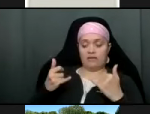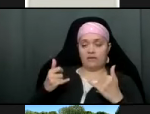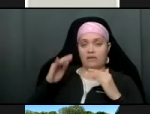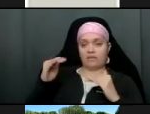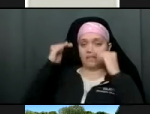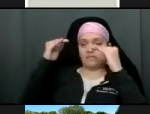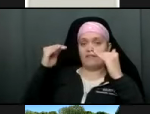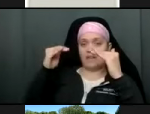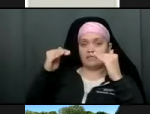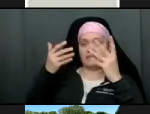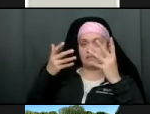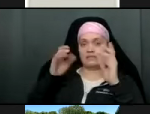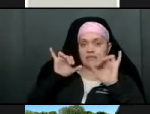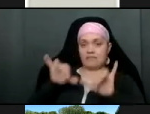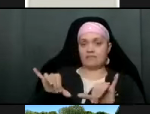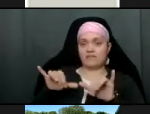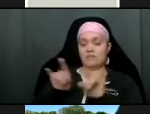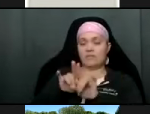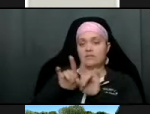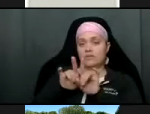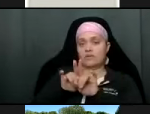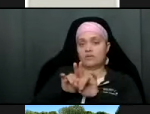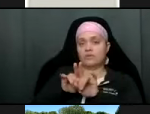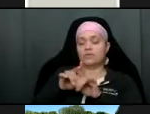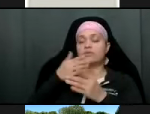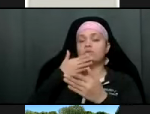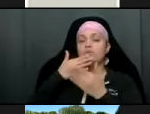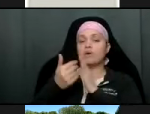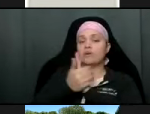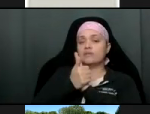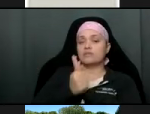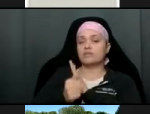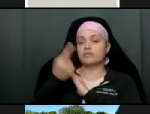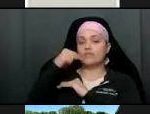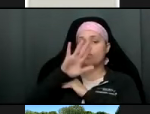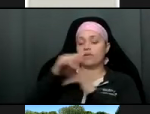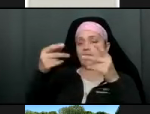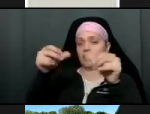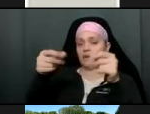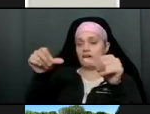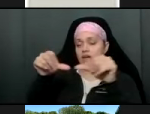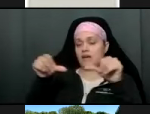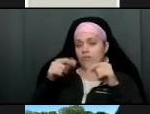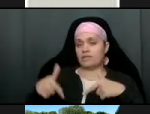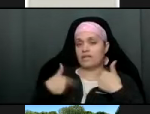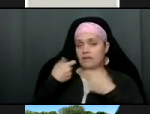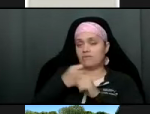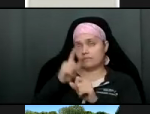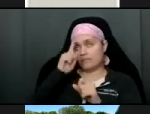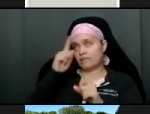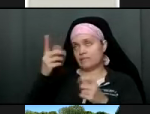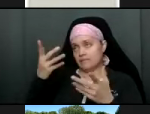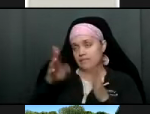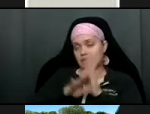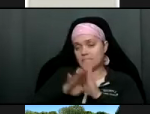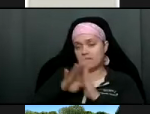advanced civilization, but they were also well skilled for where they lived, which makes sense. they